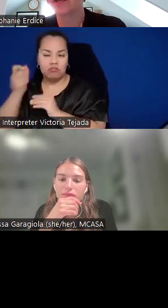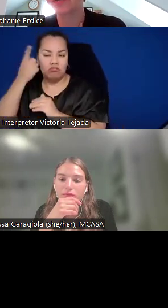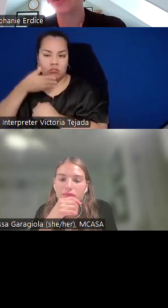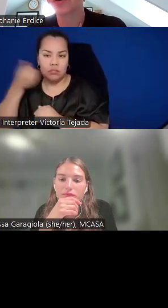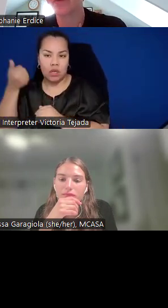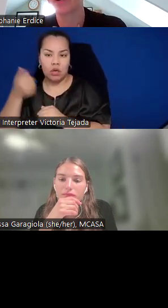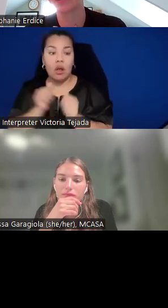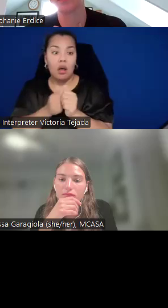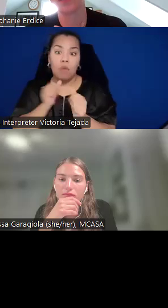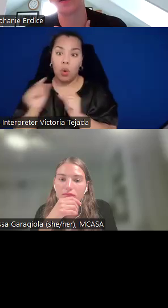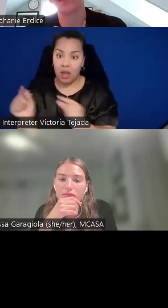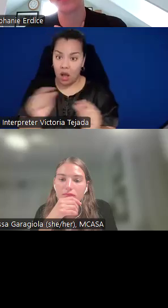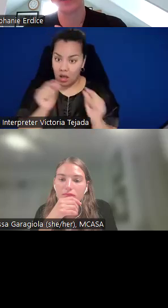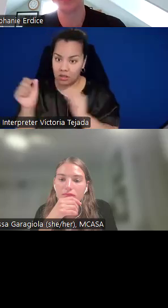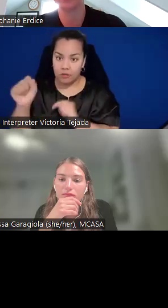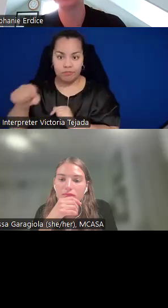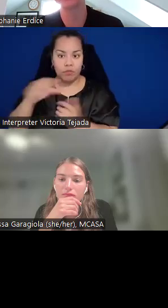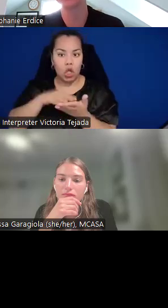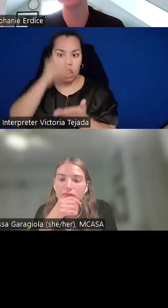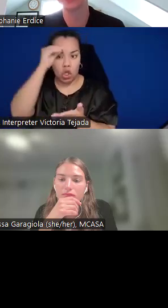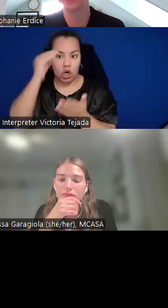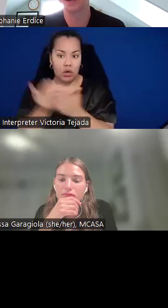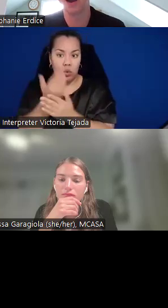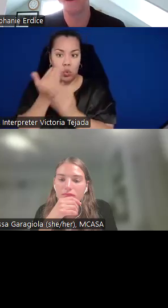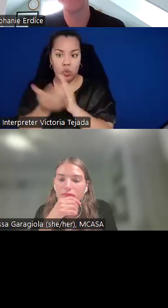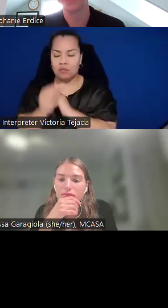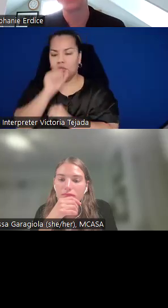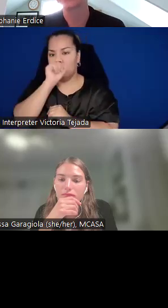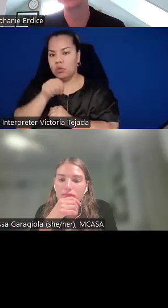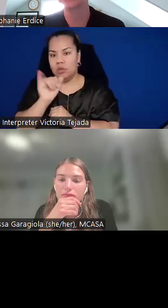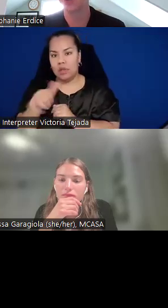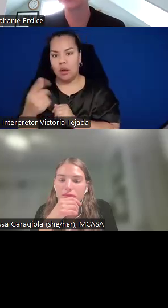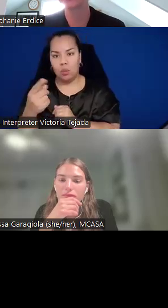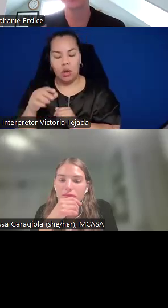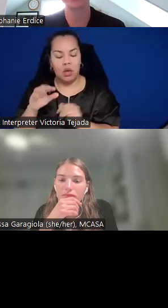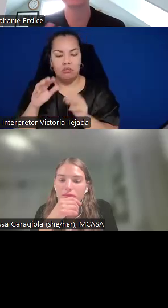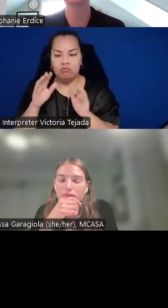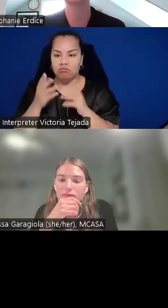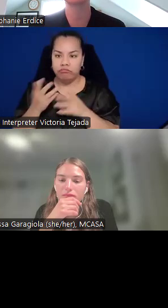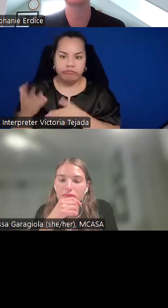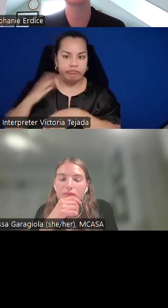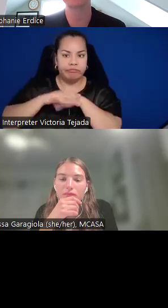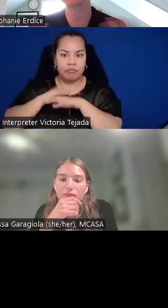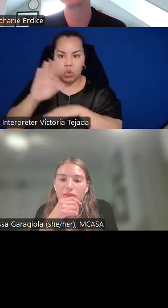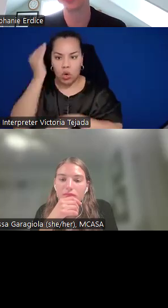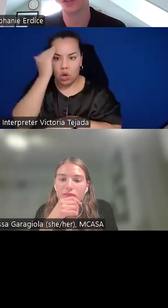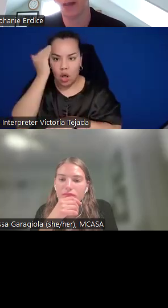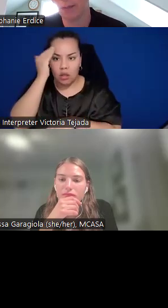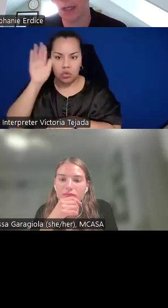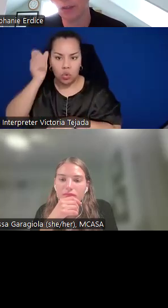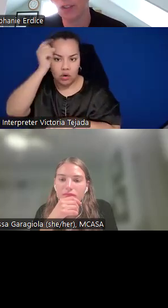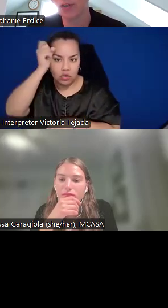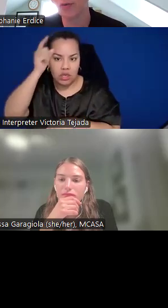learning new skills. This is a great one, Christopher. I love this learning new skills, gaining knowledge or increasing your